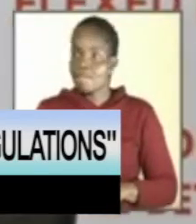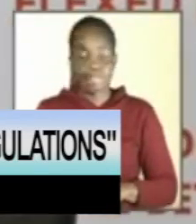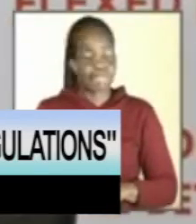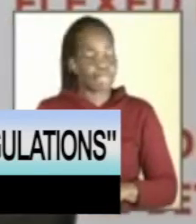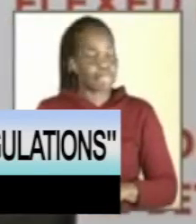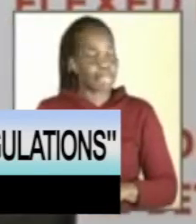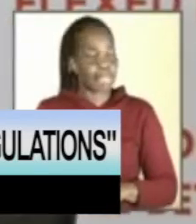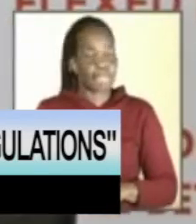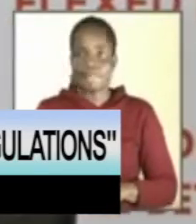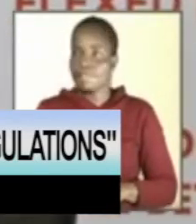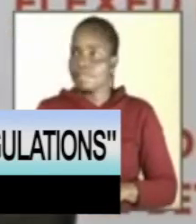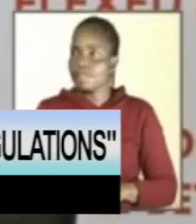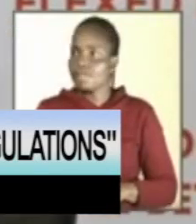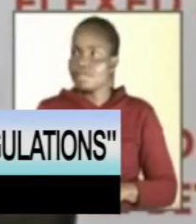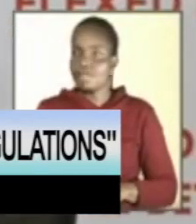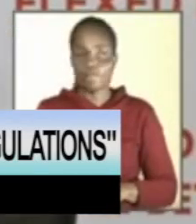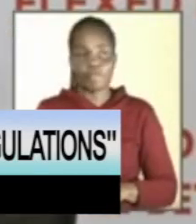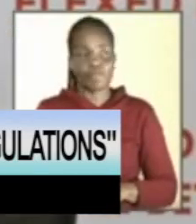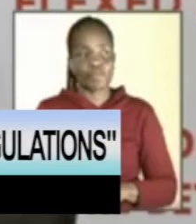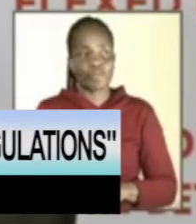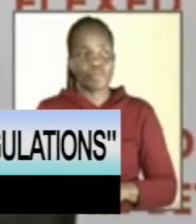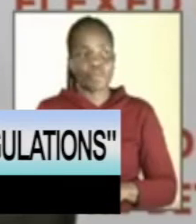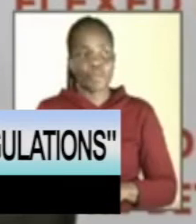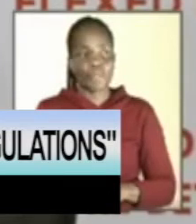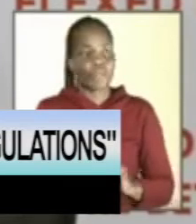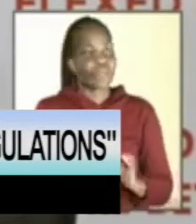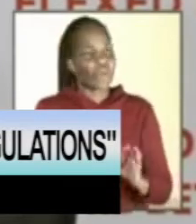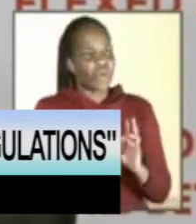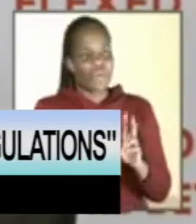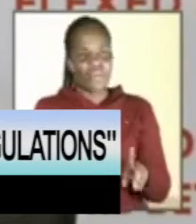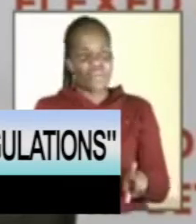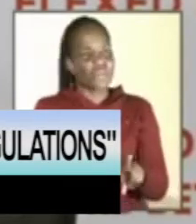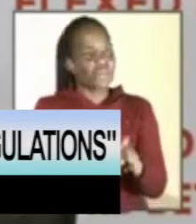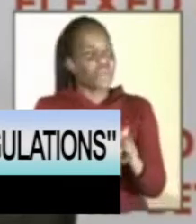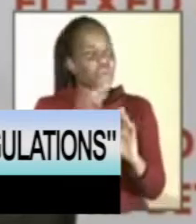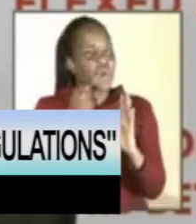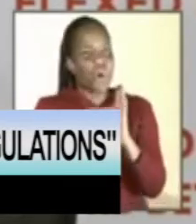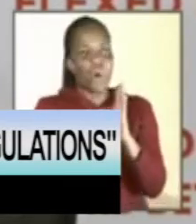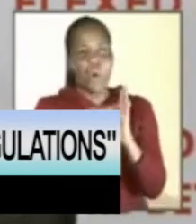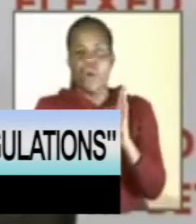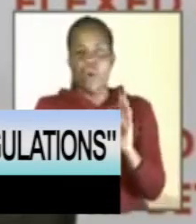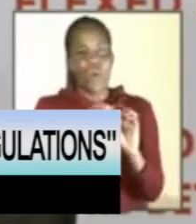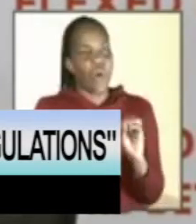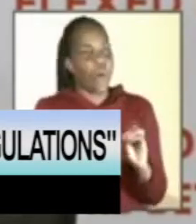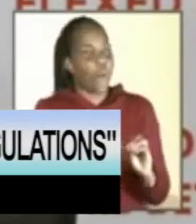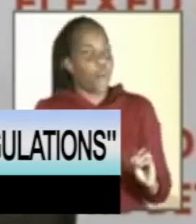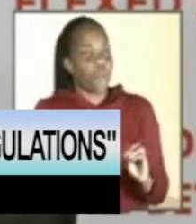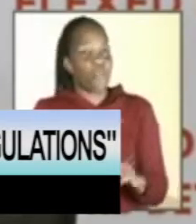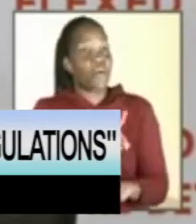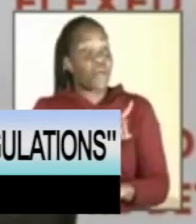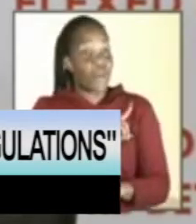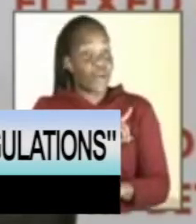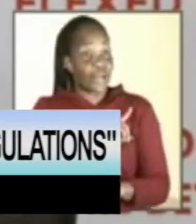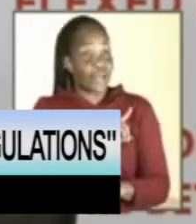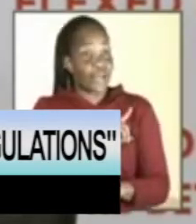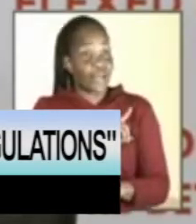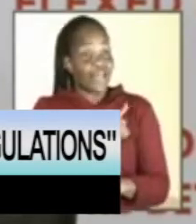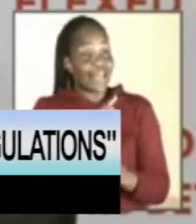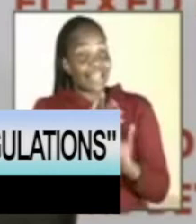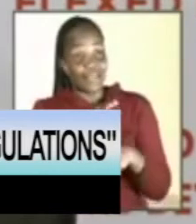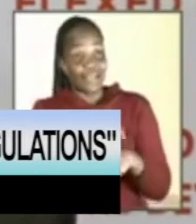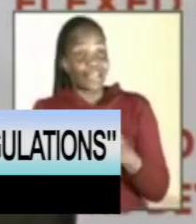COVID-19 has really not been up to date. I must say sometimes it's very